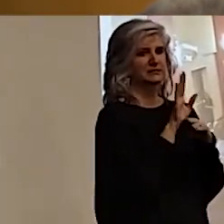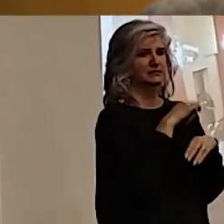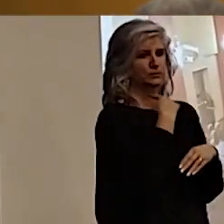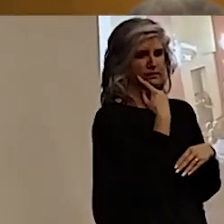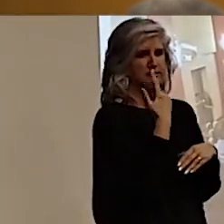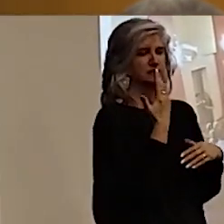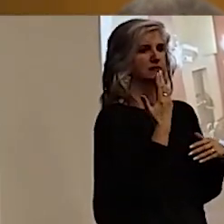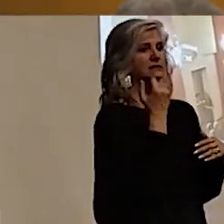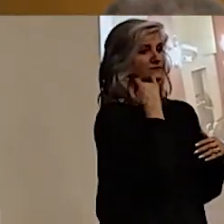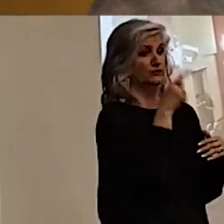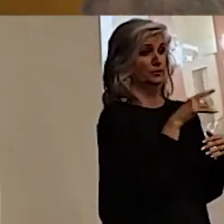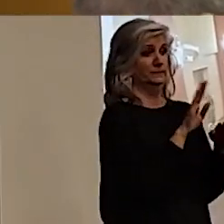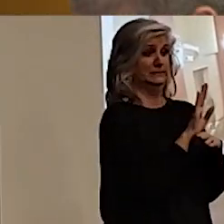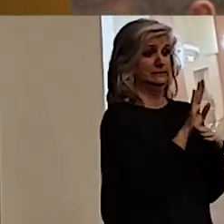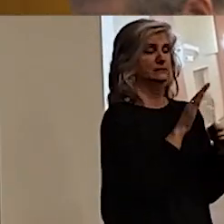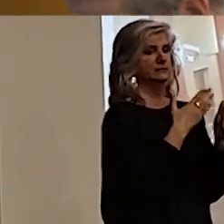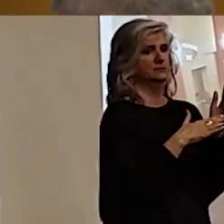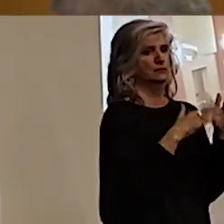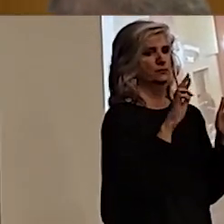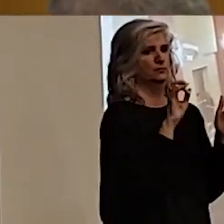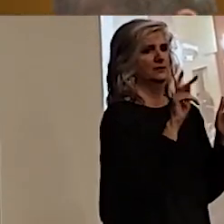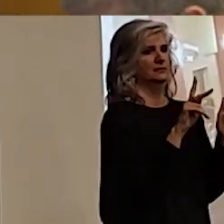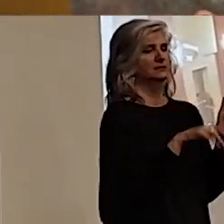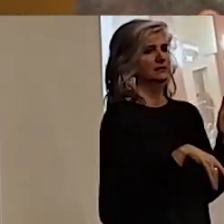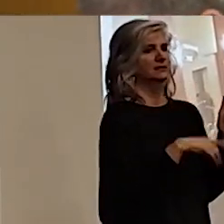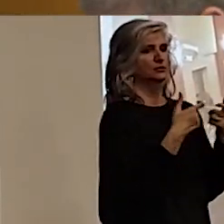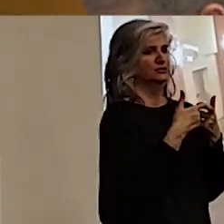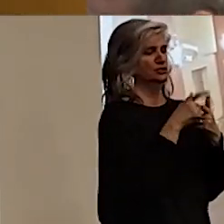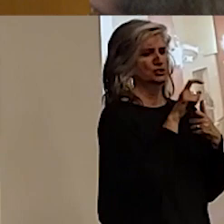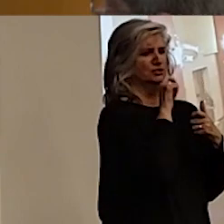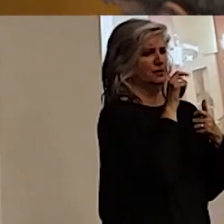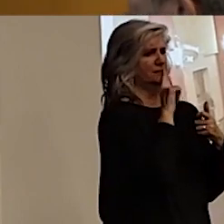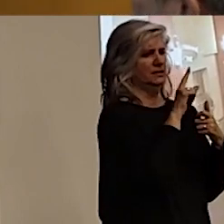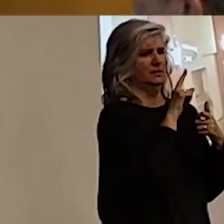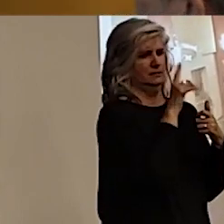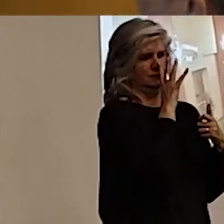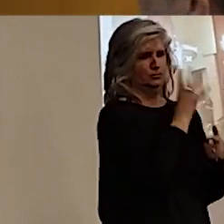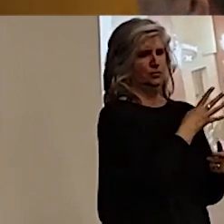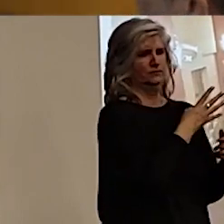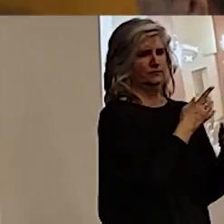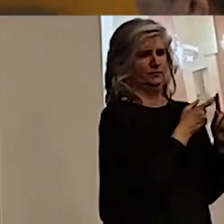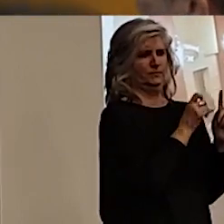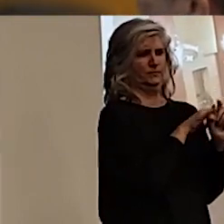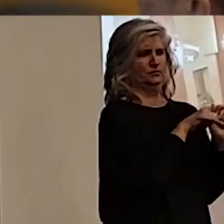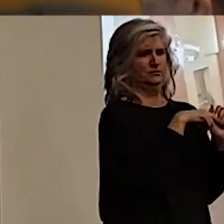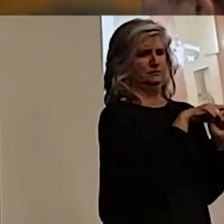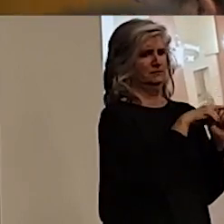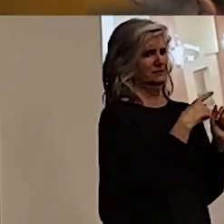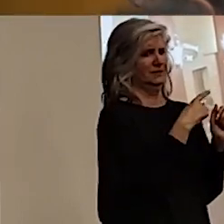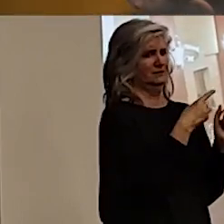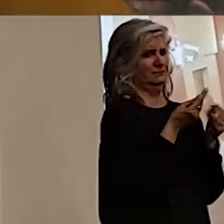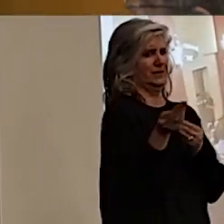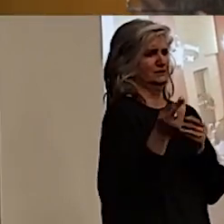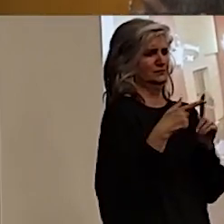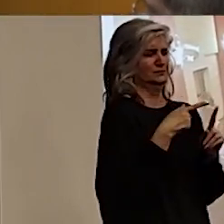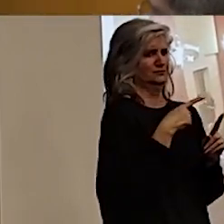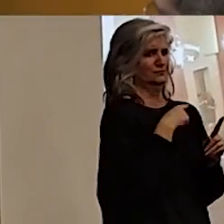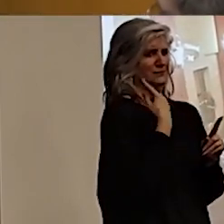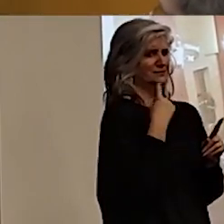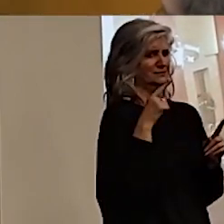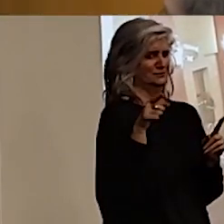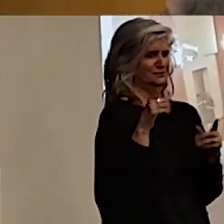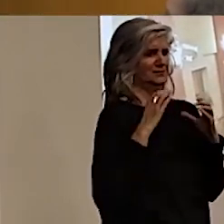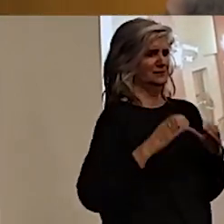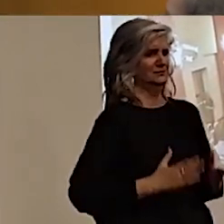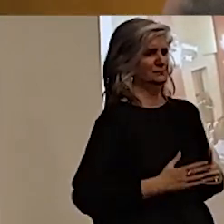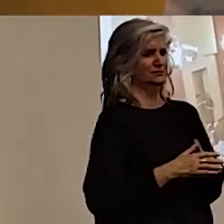business, you know, there's some risk, and utilities shouldn't be immune from every single risk and pass all the risk on to their customers. So that's going to be